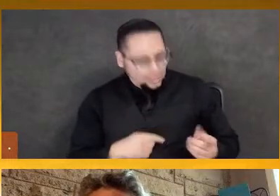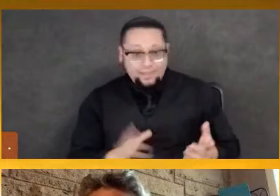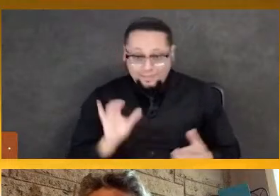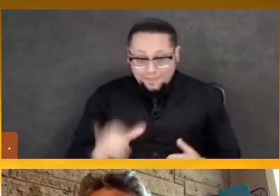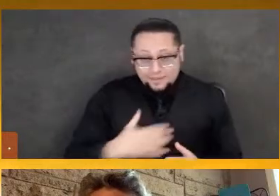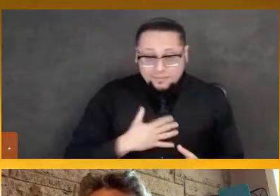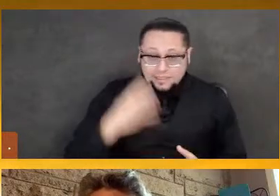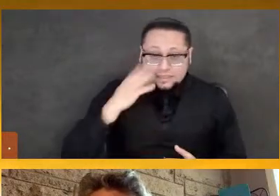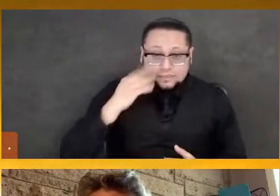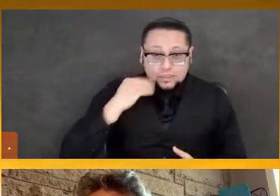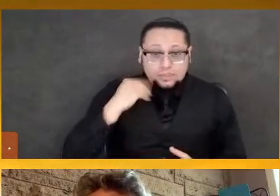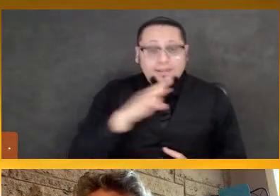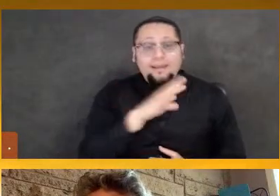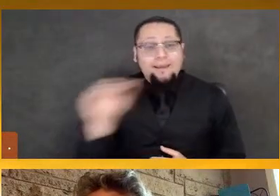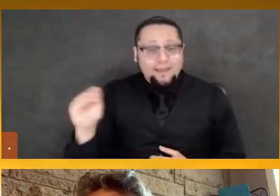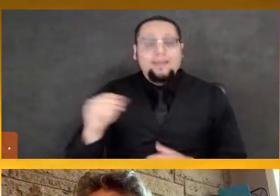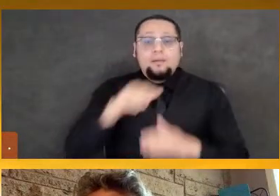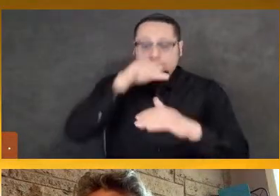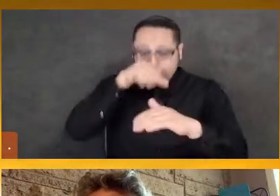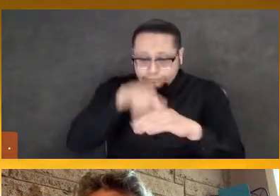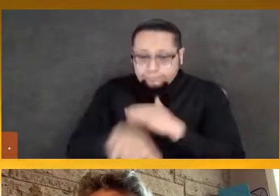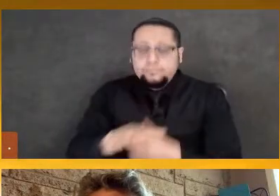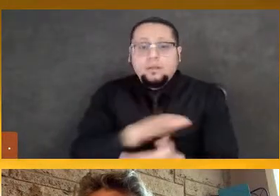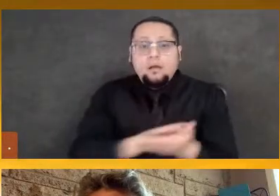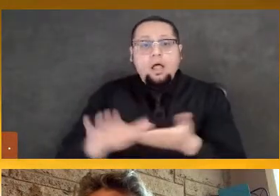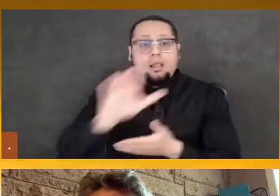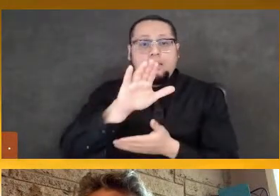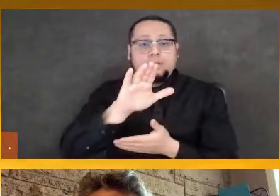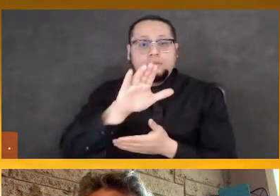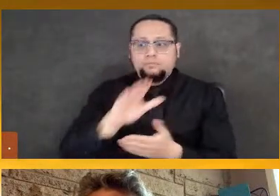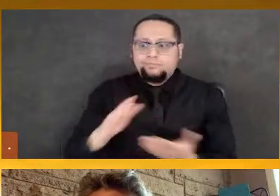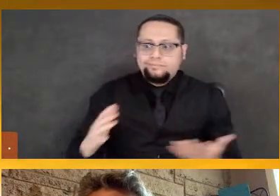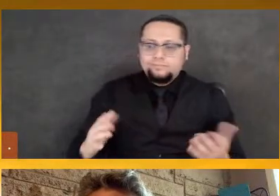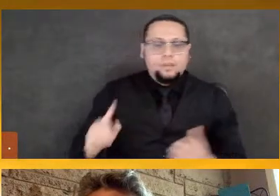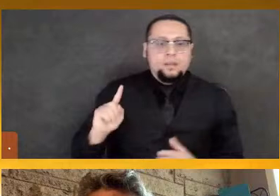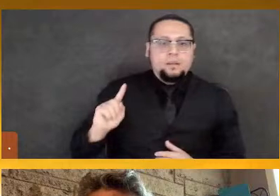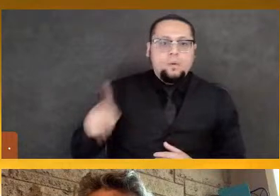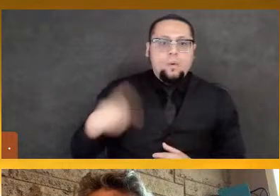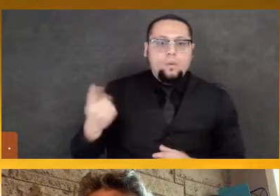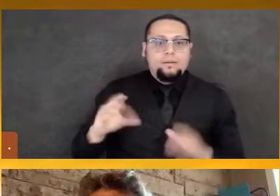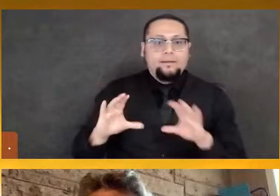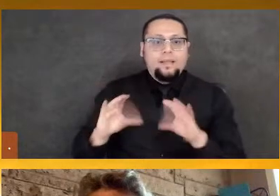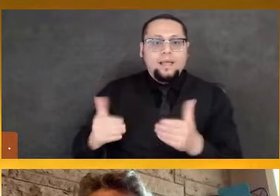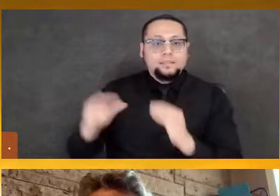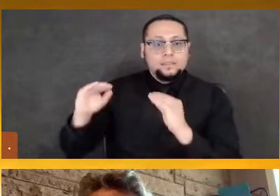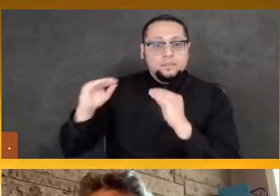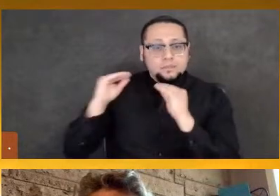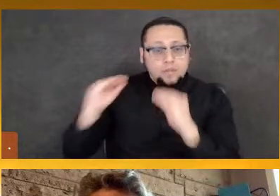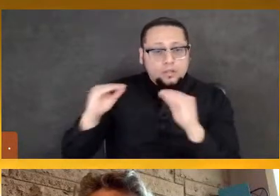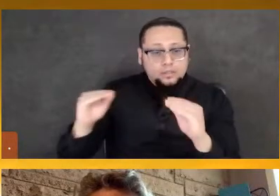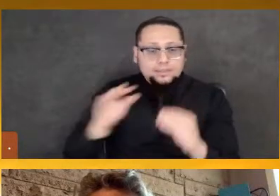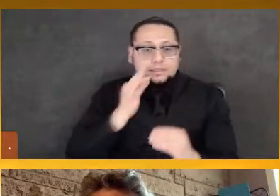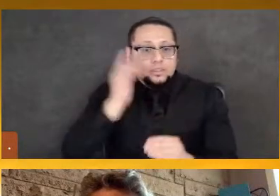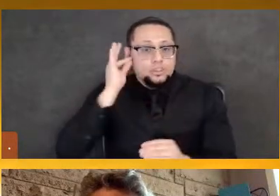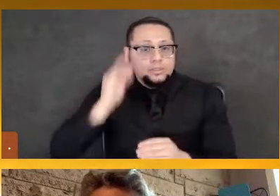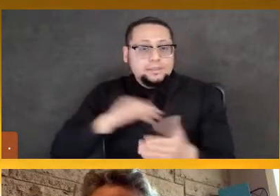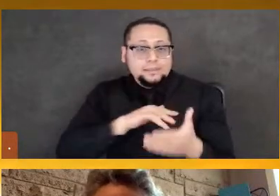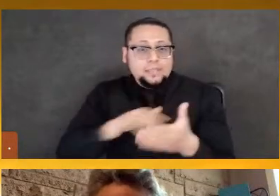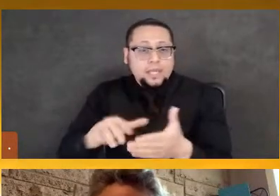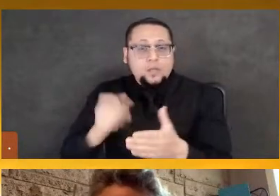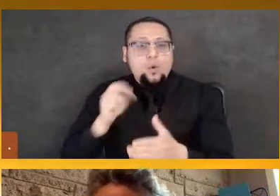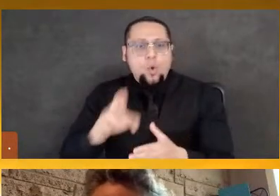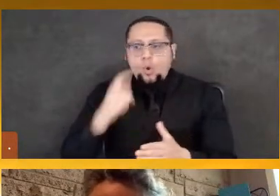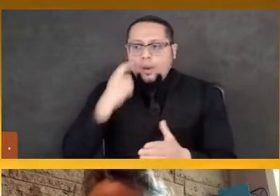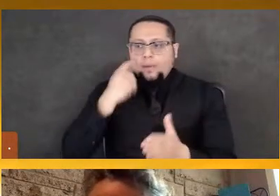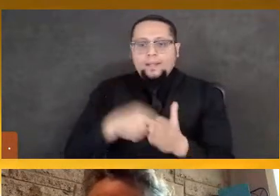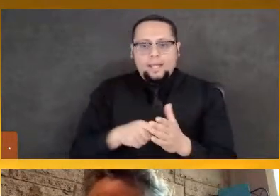going into college, really the only courses that taught Indigenous studies or even acknowledged us as